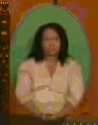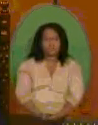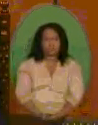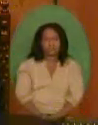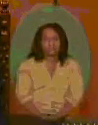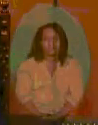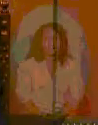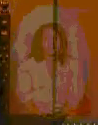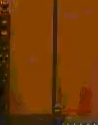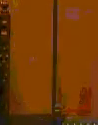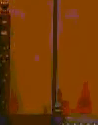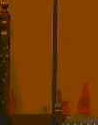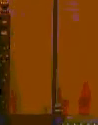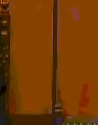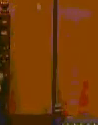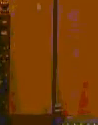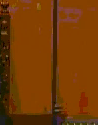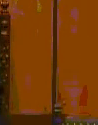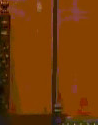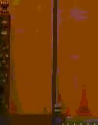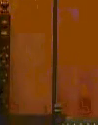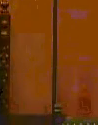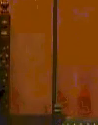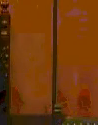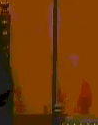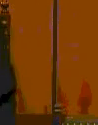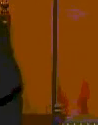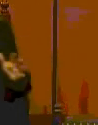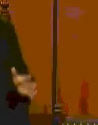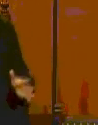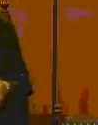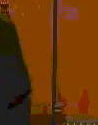if you can remove them, so that during our luncheon period, we'll be able